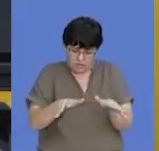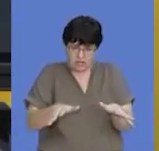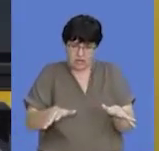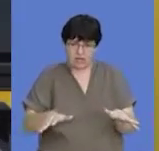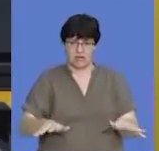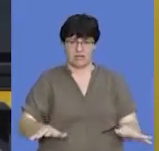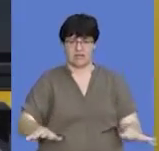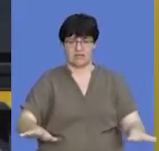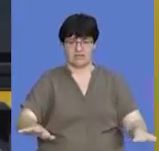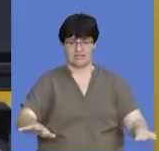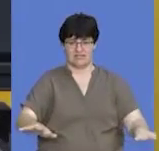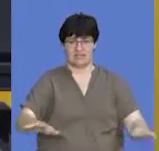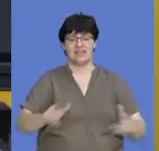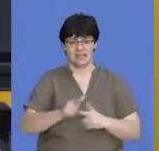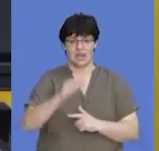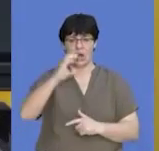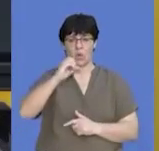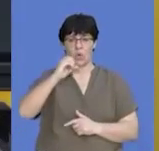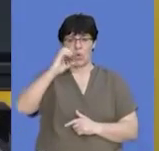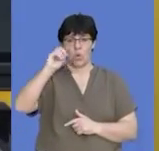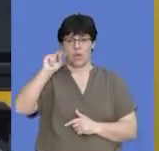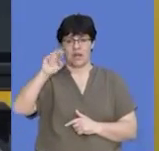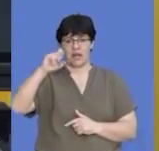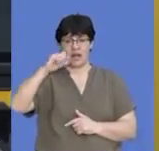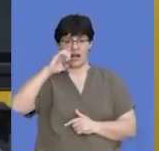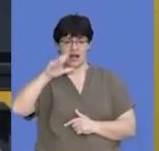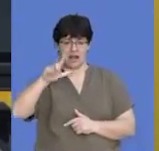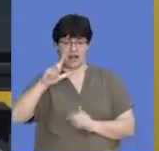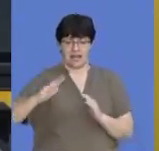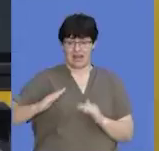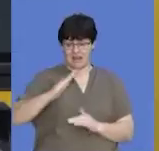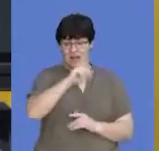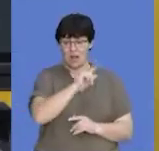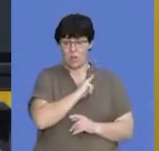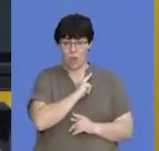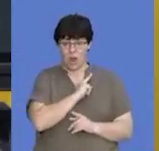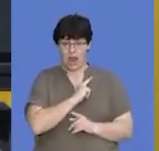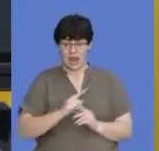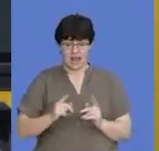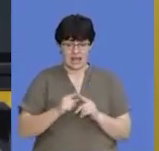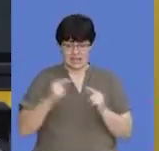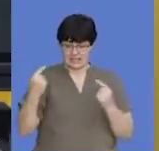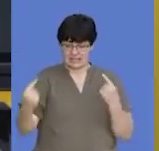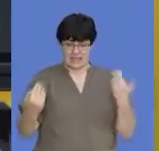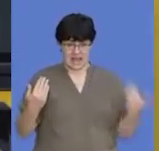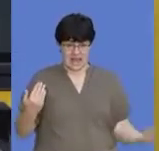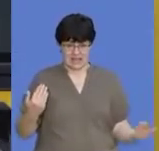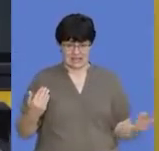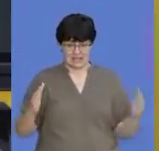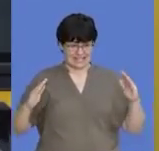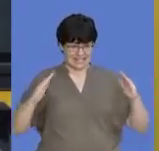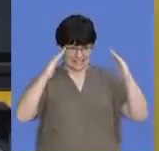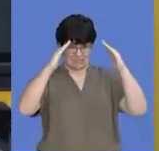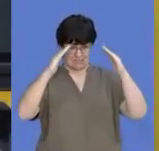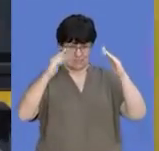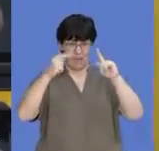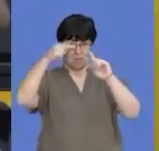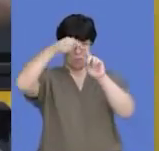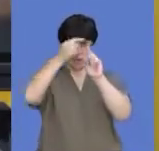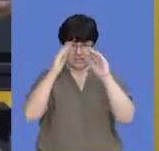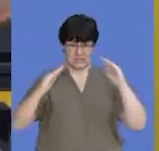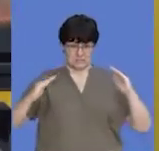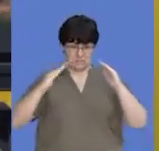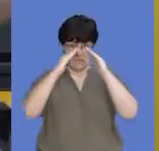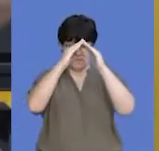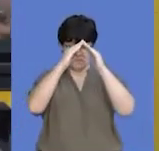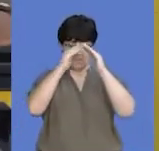Yes, it's a conical hill. How do I know this? Because it's got steep sides, a pointed at top, as